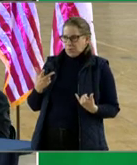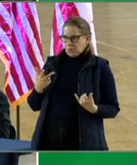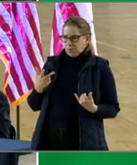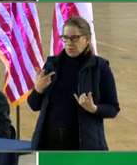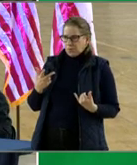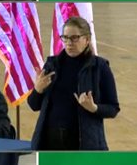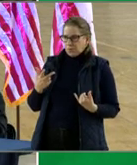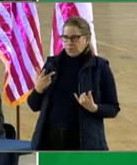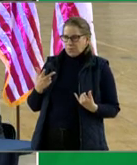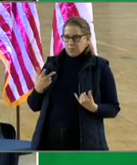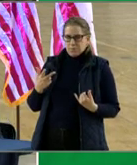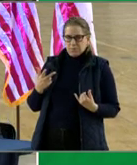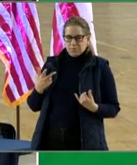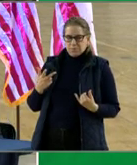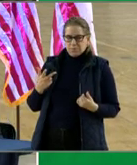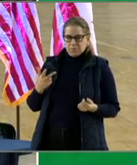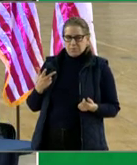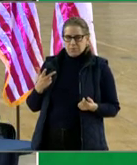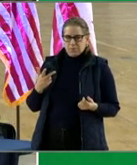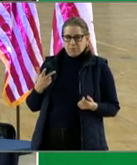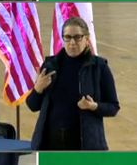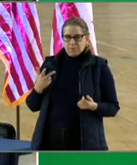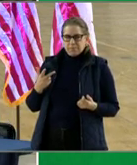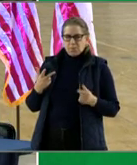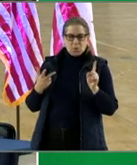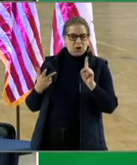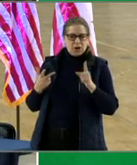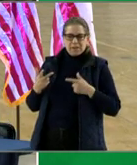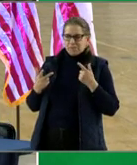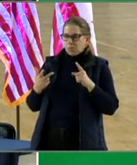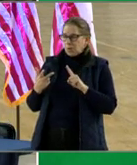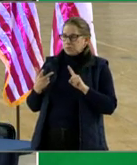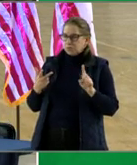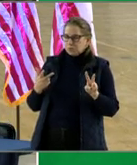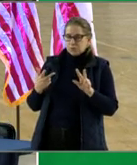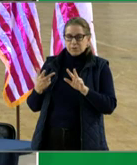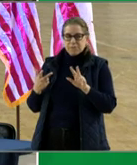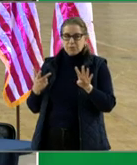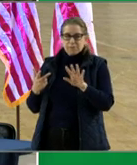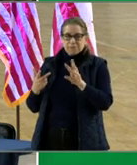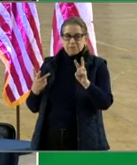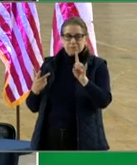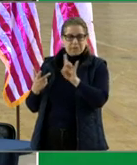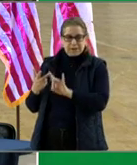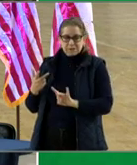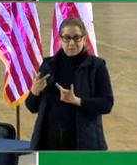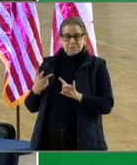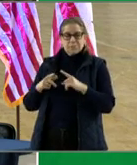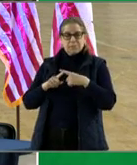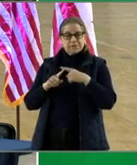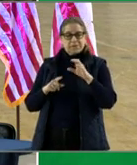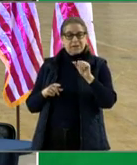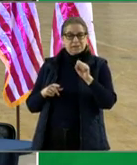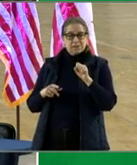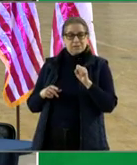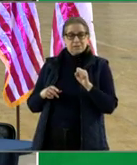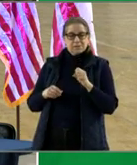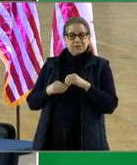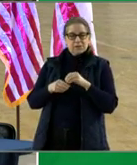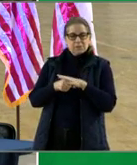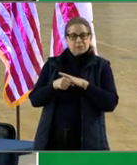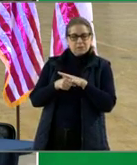the home resident ward of positive cases as well. And we'll continue to work with our teams